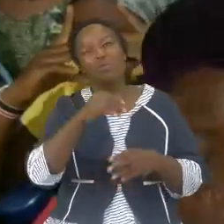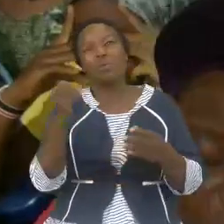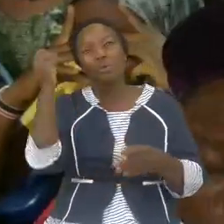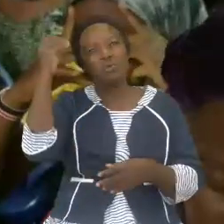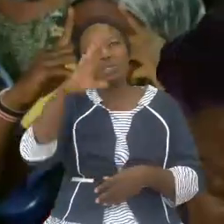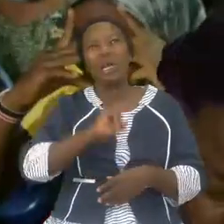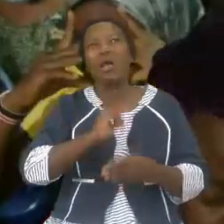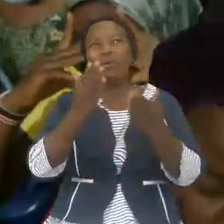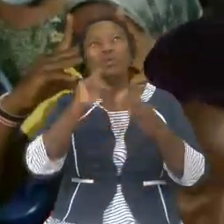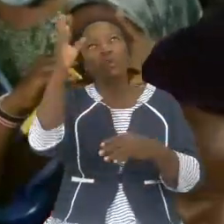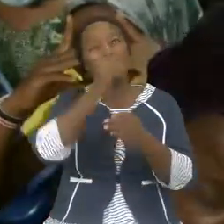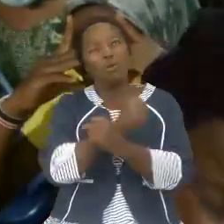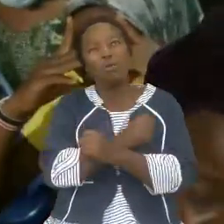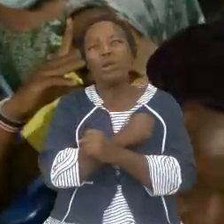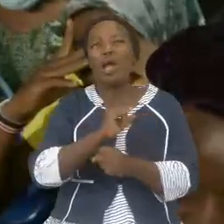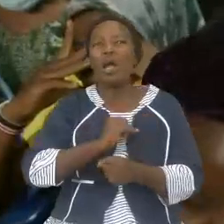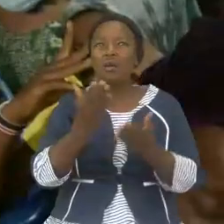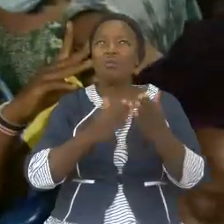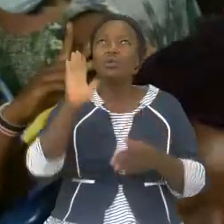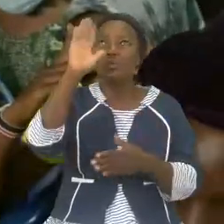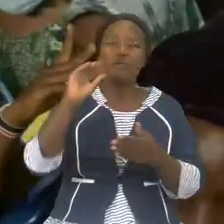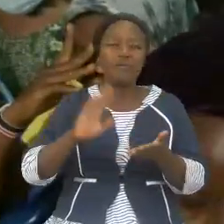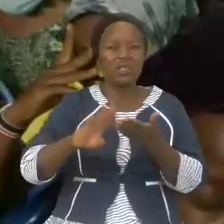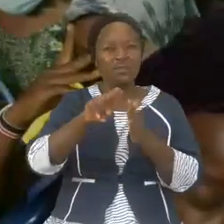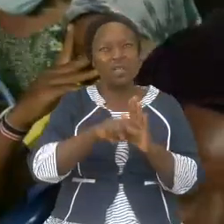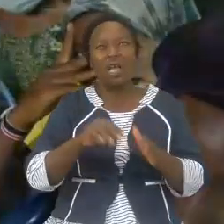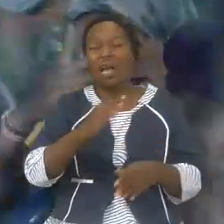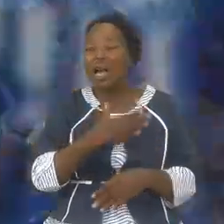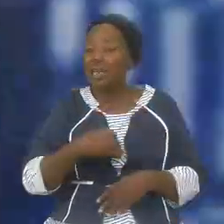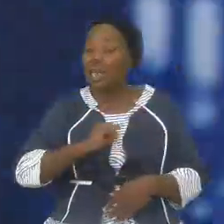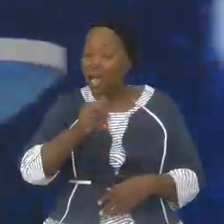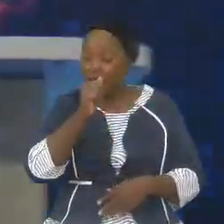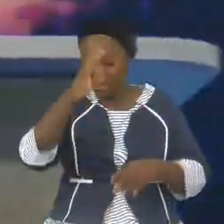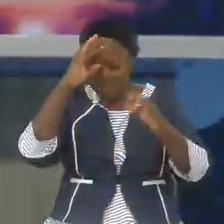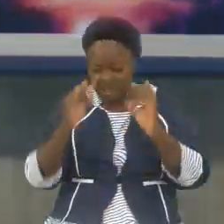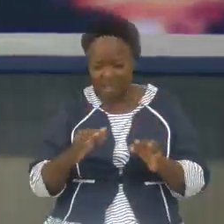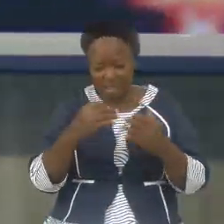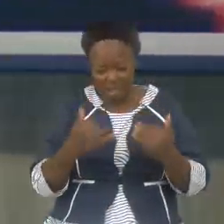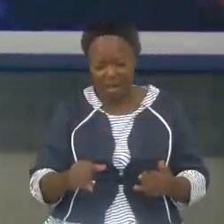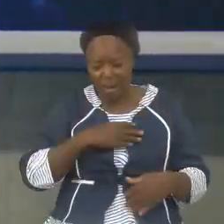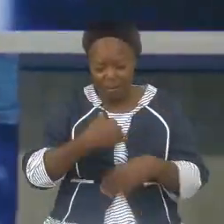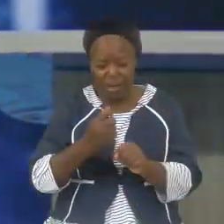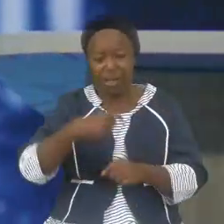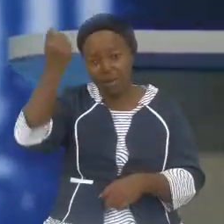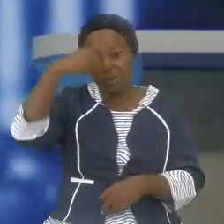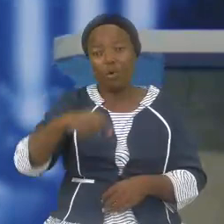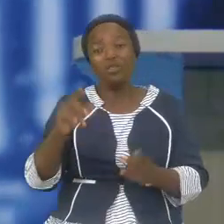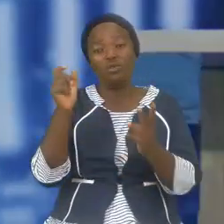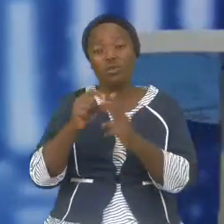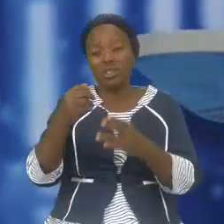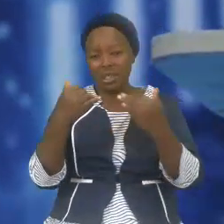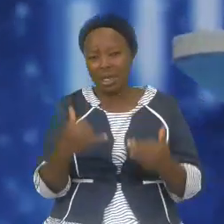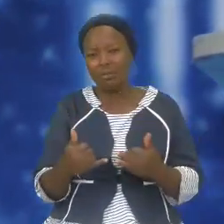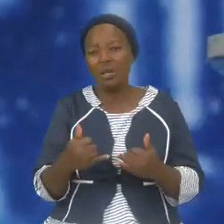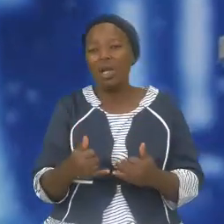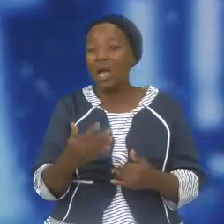your love. I want your forgiveness. I'm making a wise choice now. And I